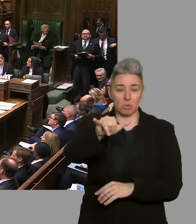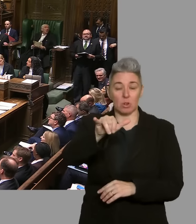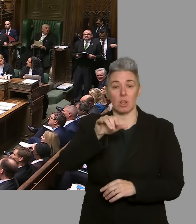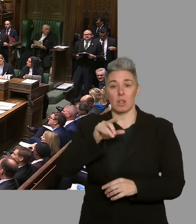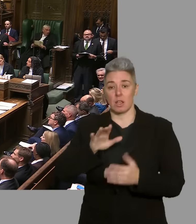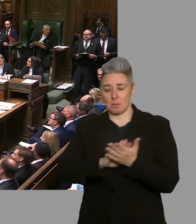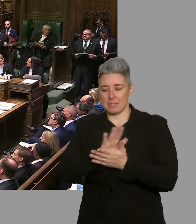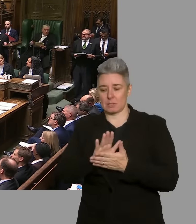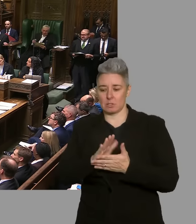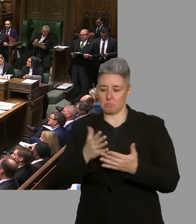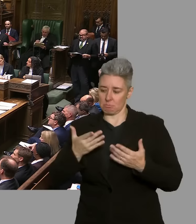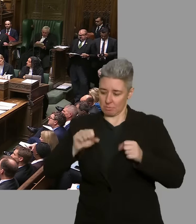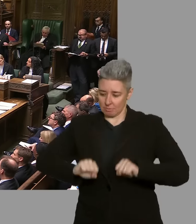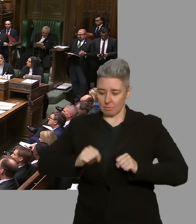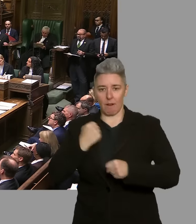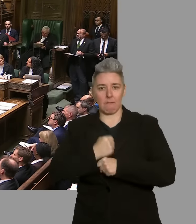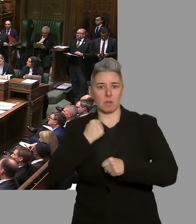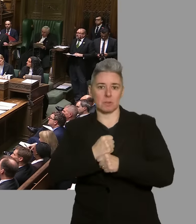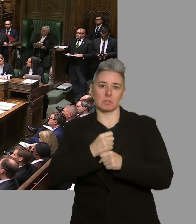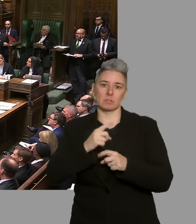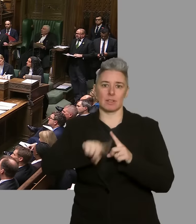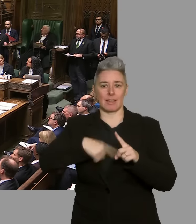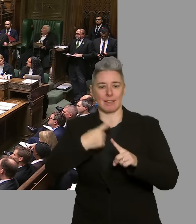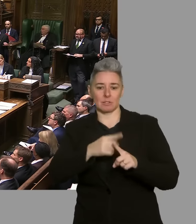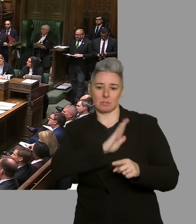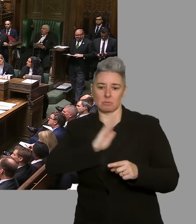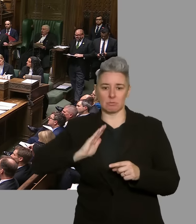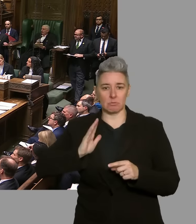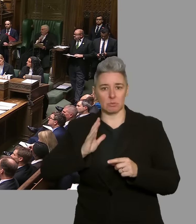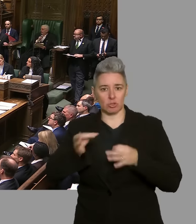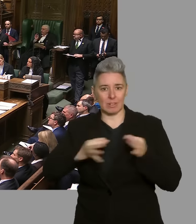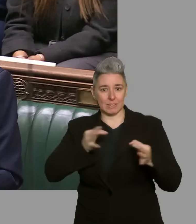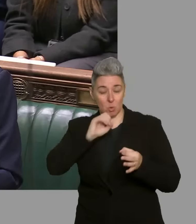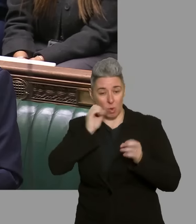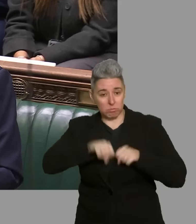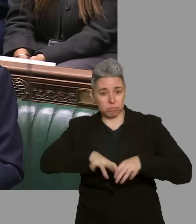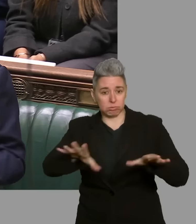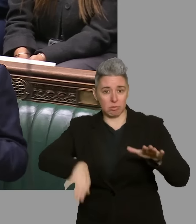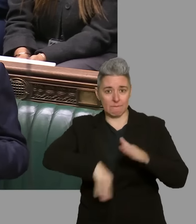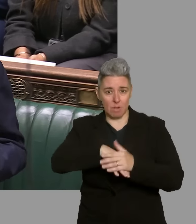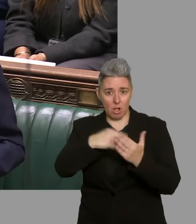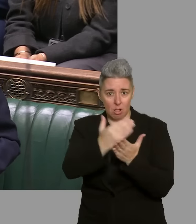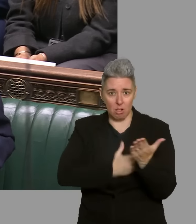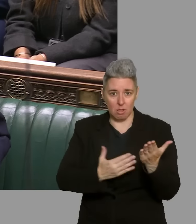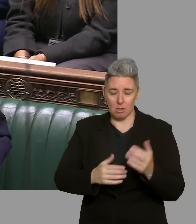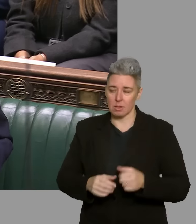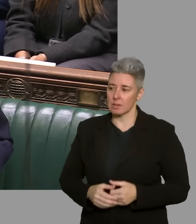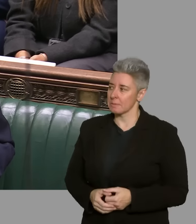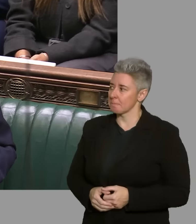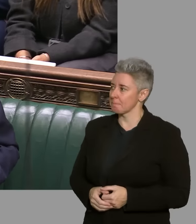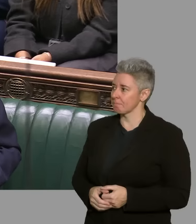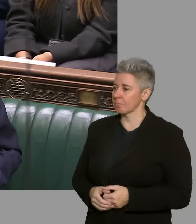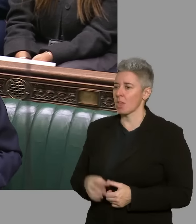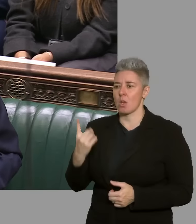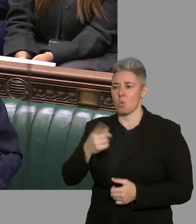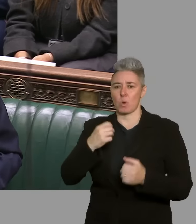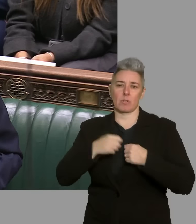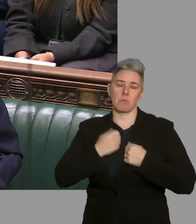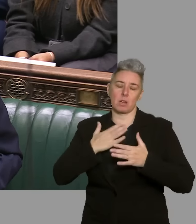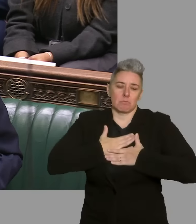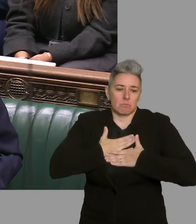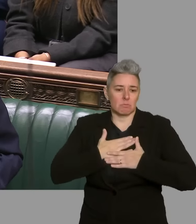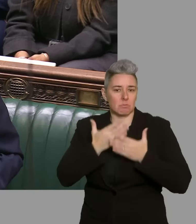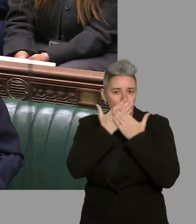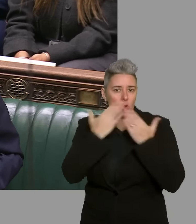One of the greatest honours in this role is meeting and thanking our armed forces for their service, which obviously we've been able to do